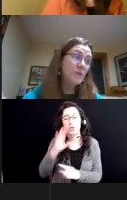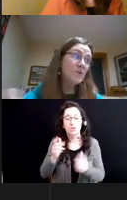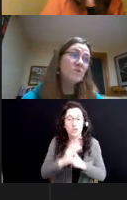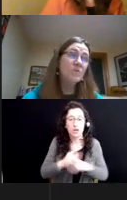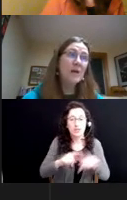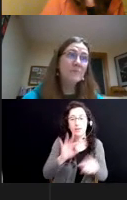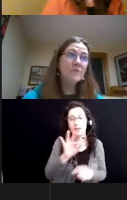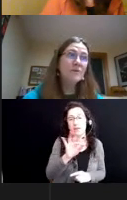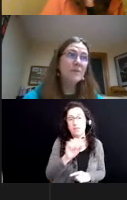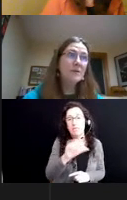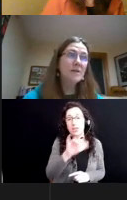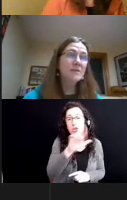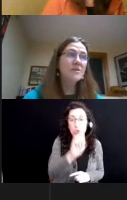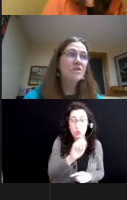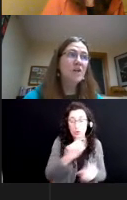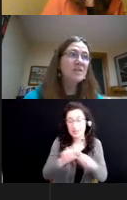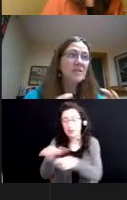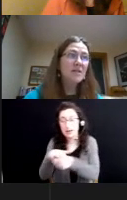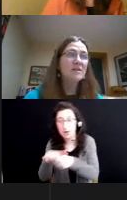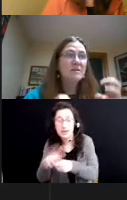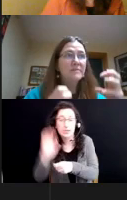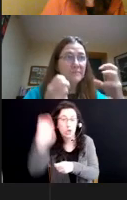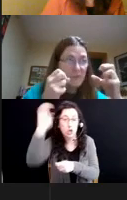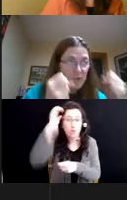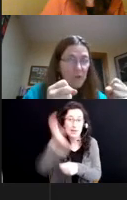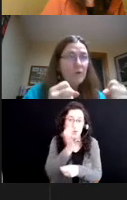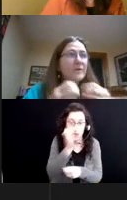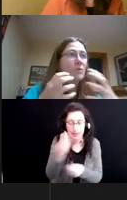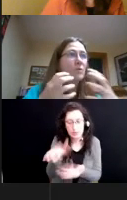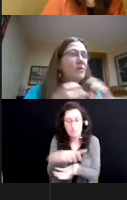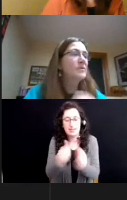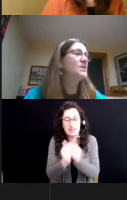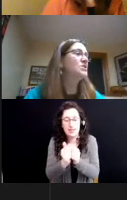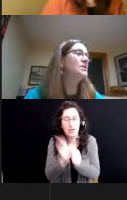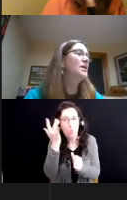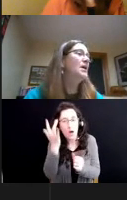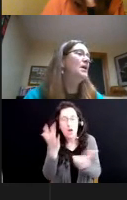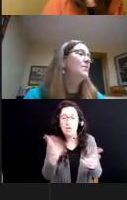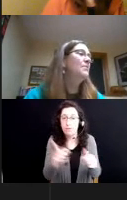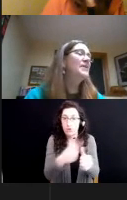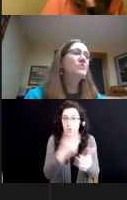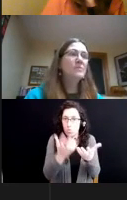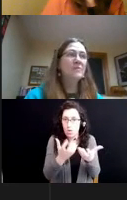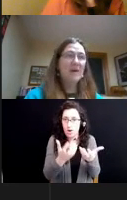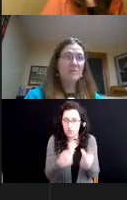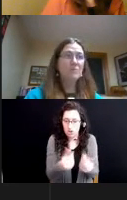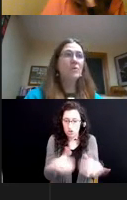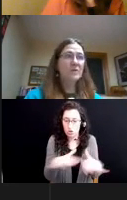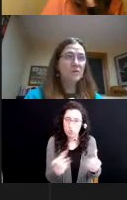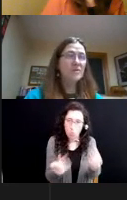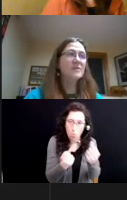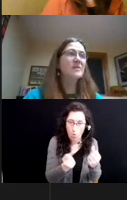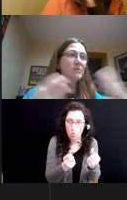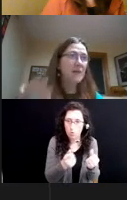from other regions or perhaps European grasses just to get the soil holding, the water retention. But they dream of having